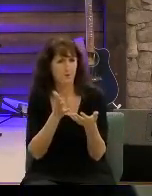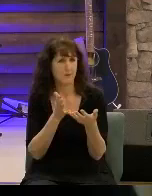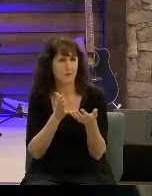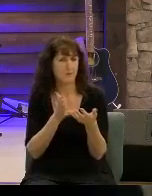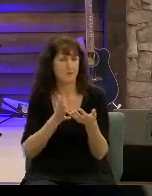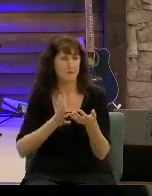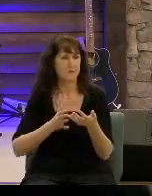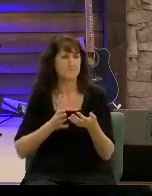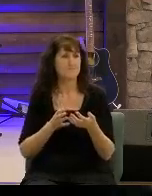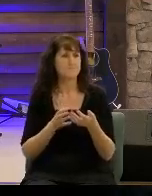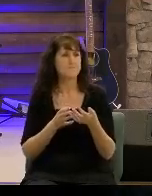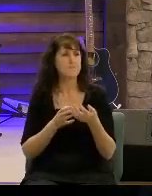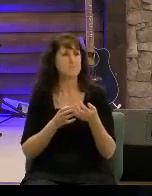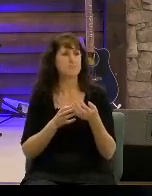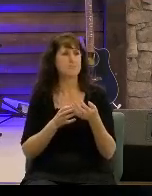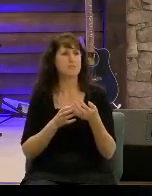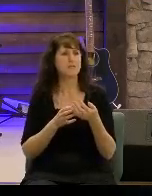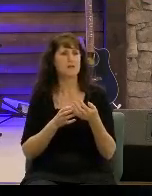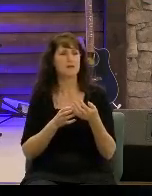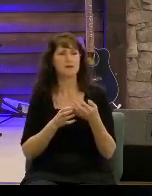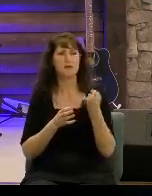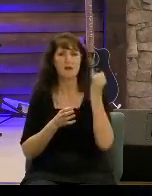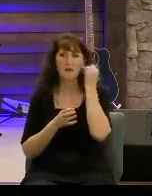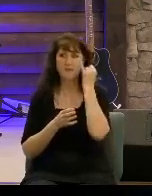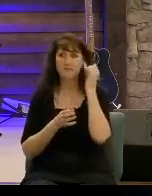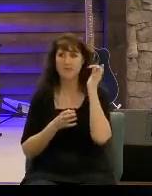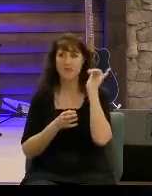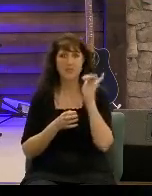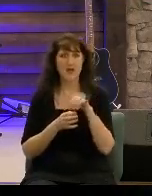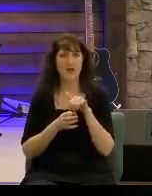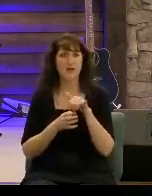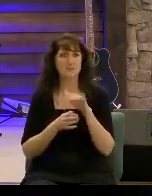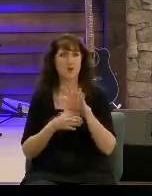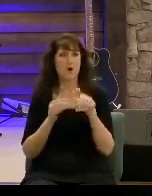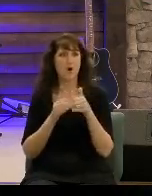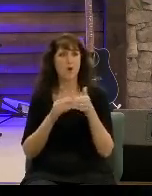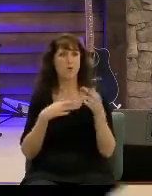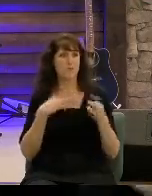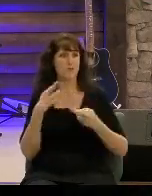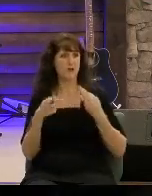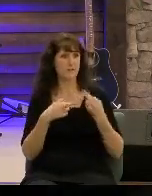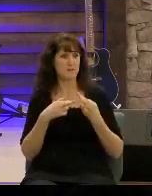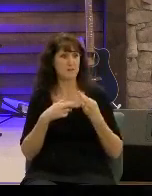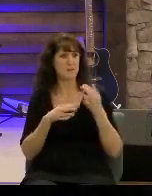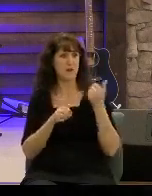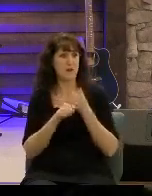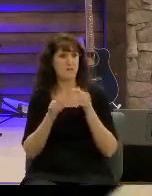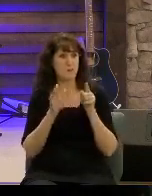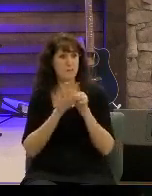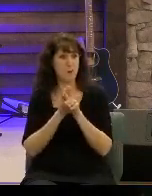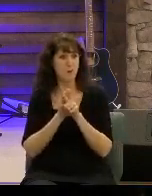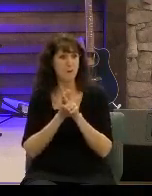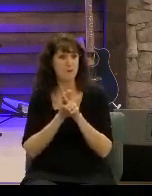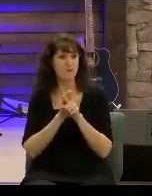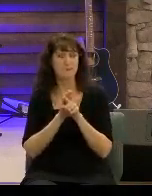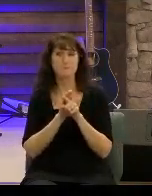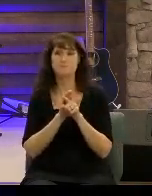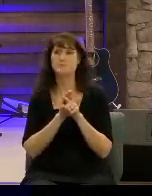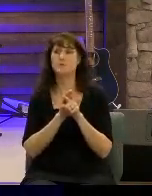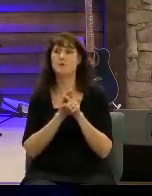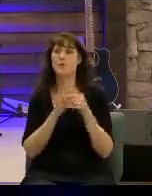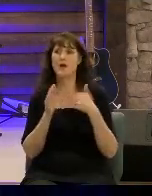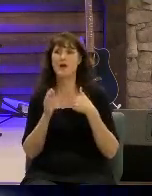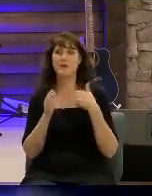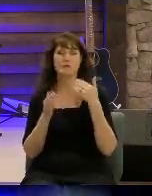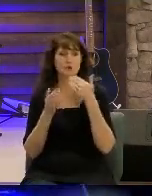can... again, if that's all revival is, you can have one every moment as far as just a good time. But I